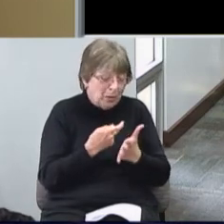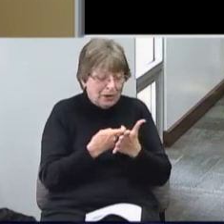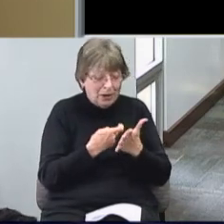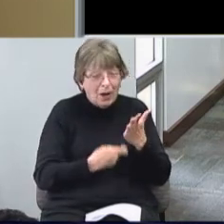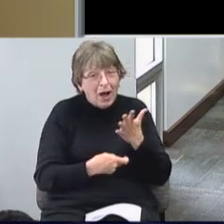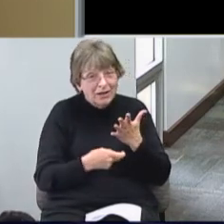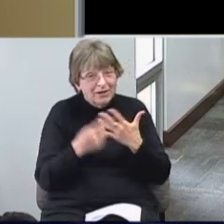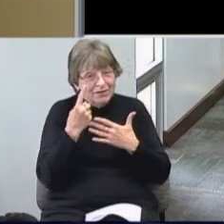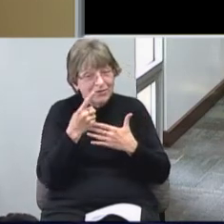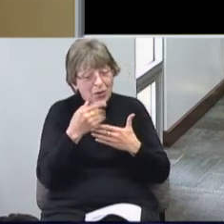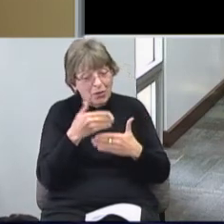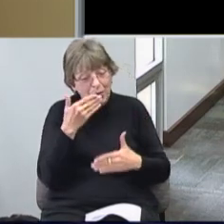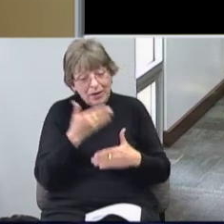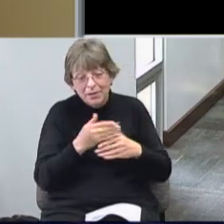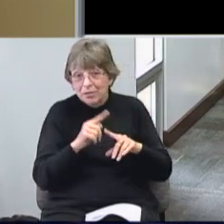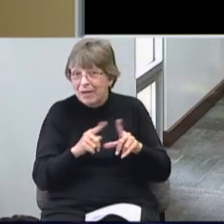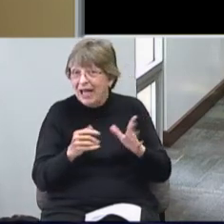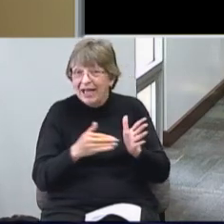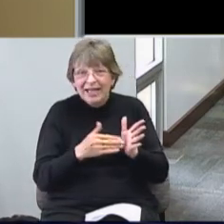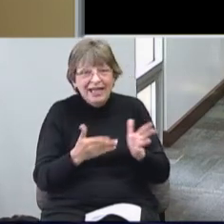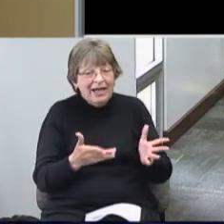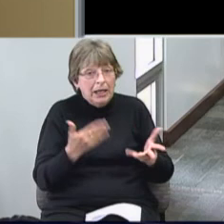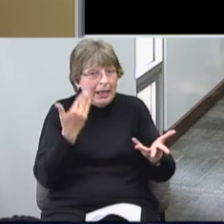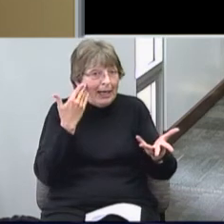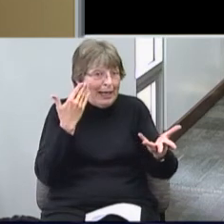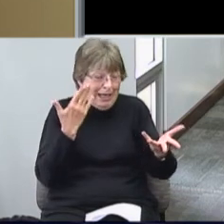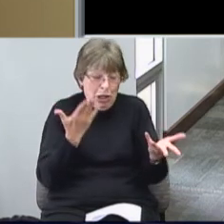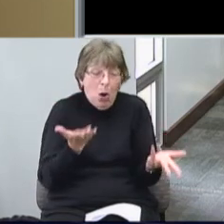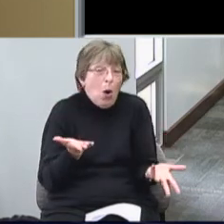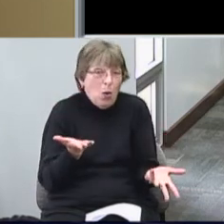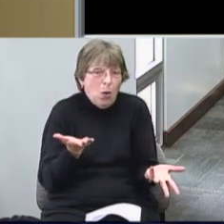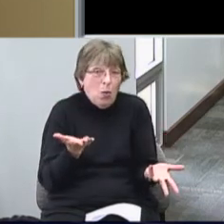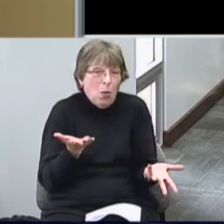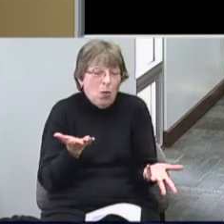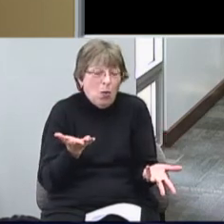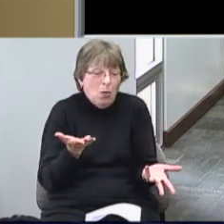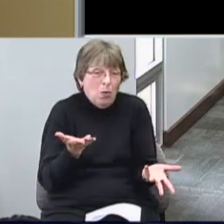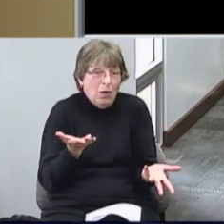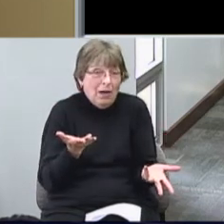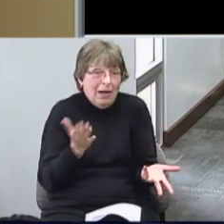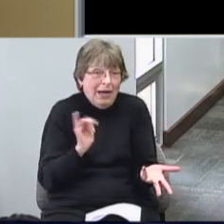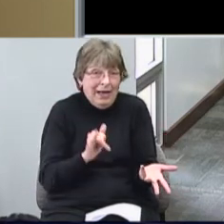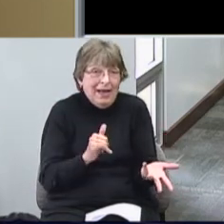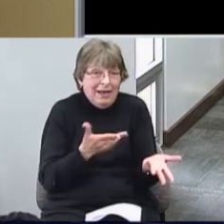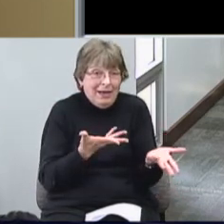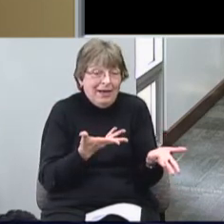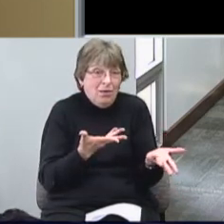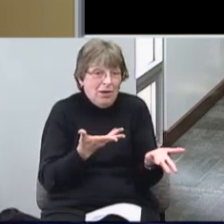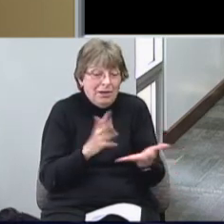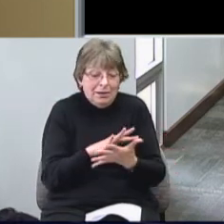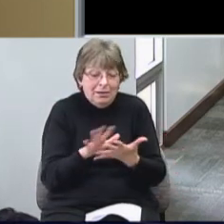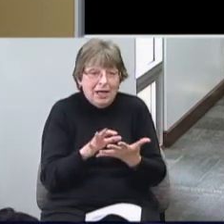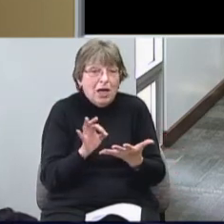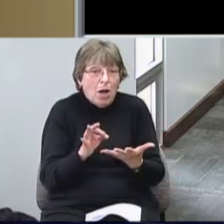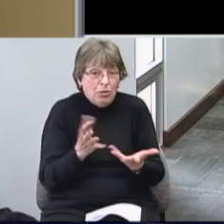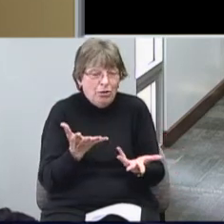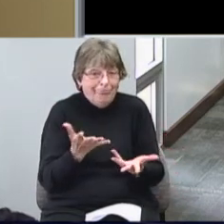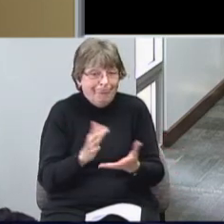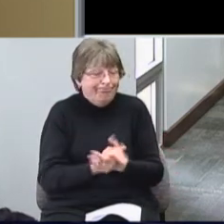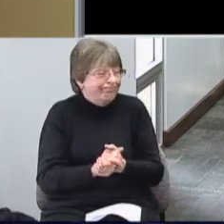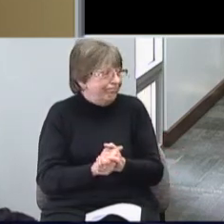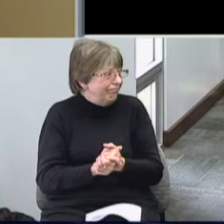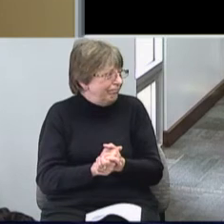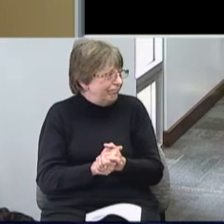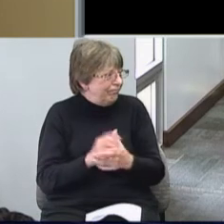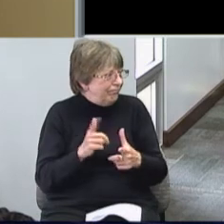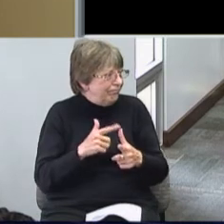historic. But again, he wasn't aware of, probably wasn't aware that that was even an option.